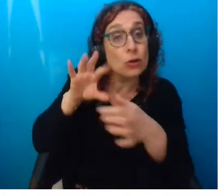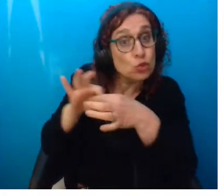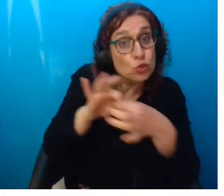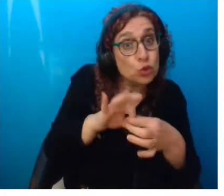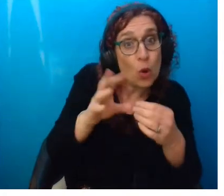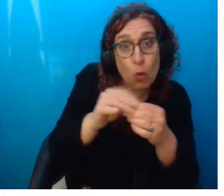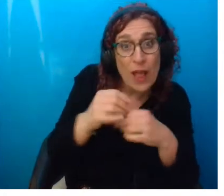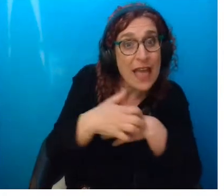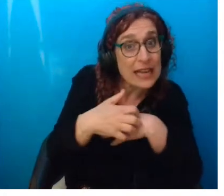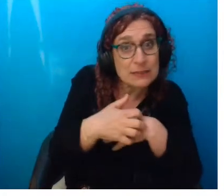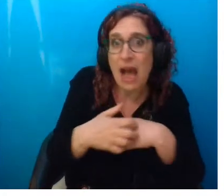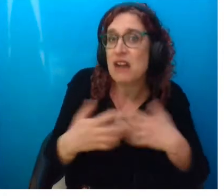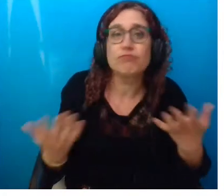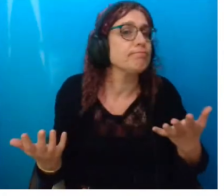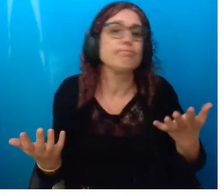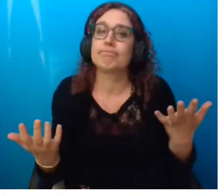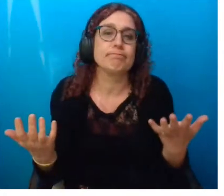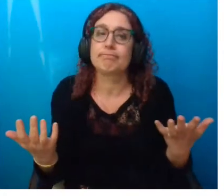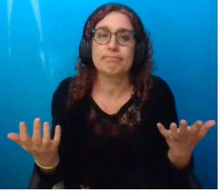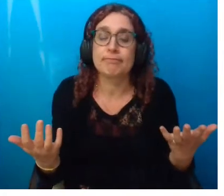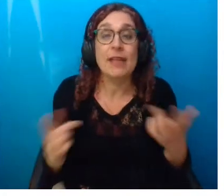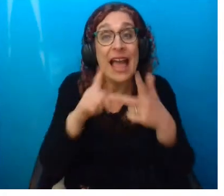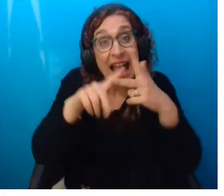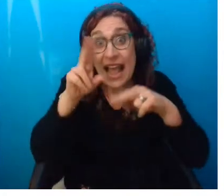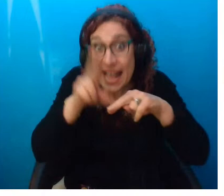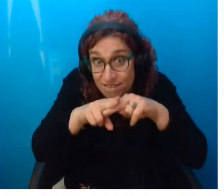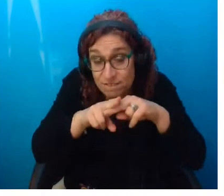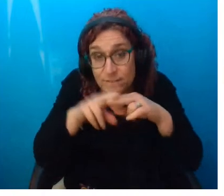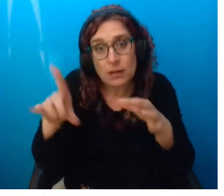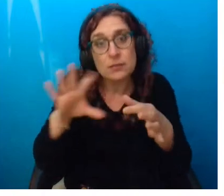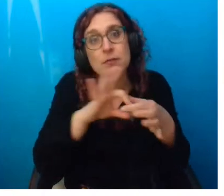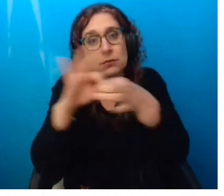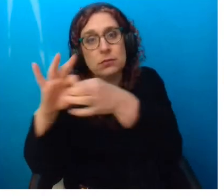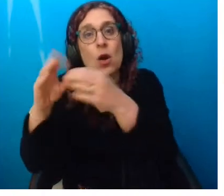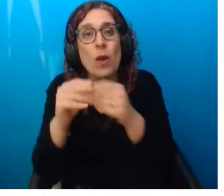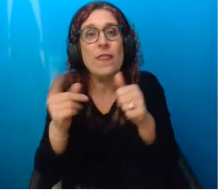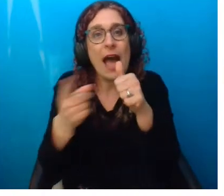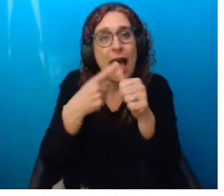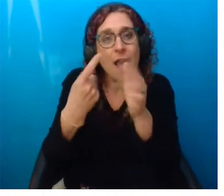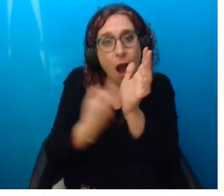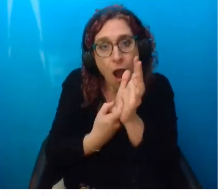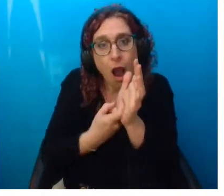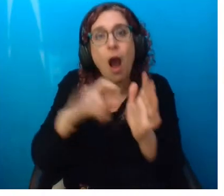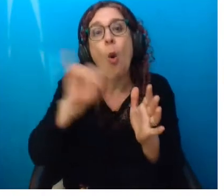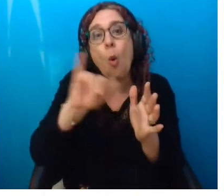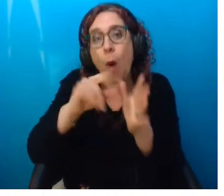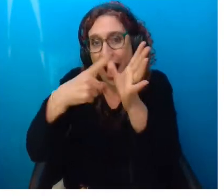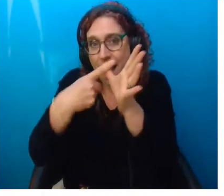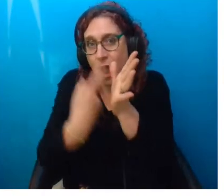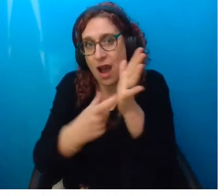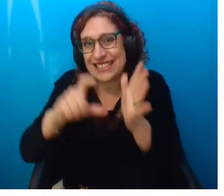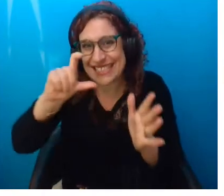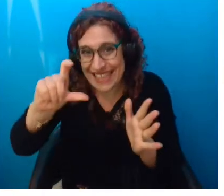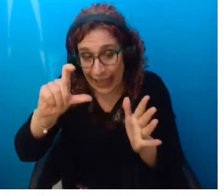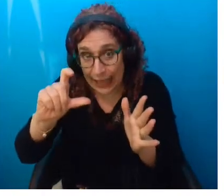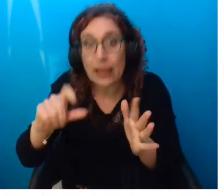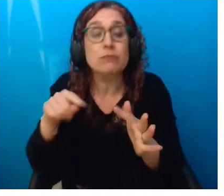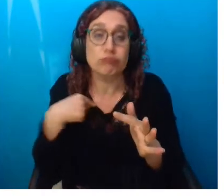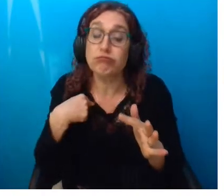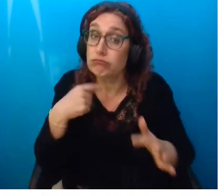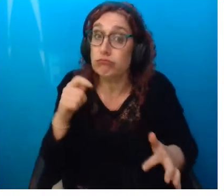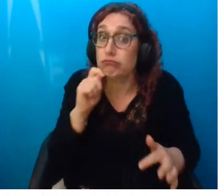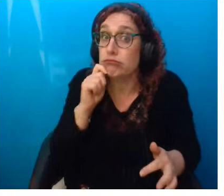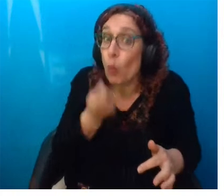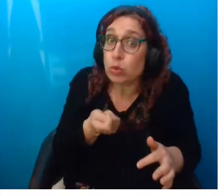for this if there's allergic conjunctivitis or rhinitis that is very significant.